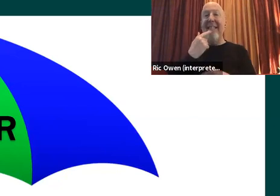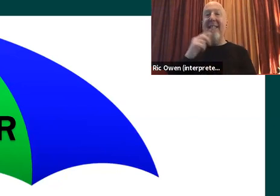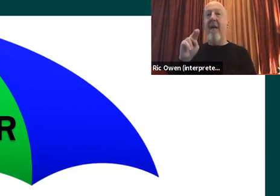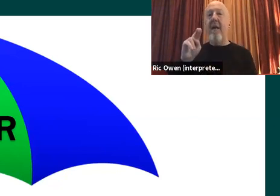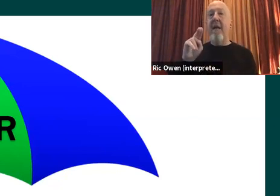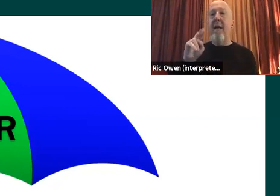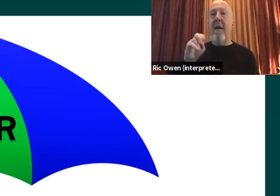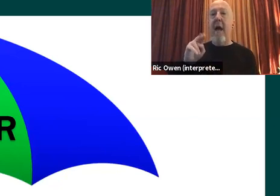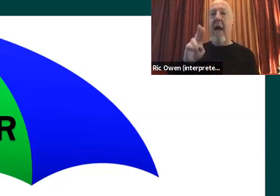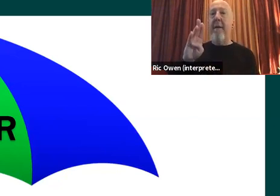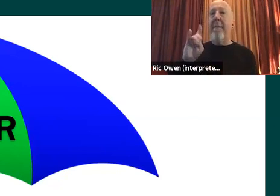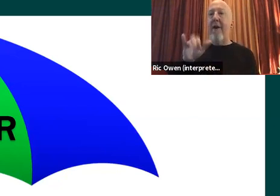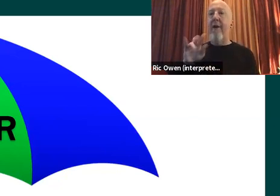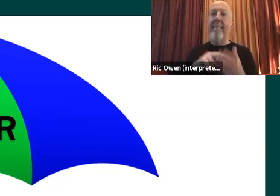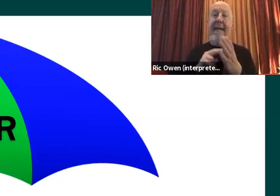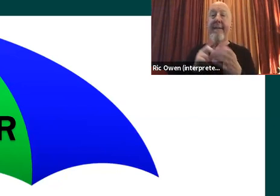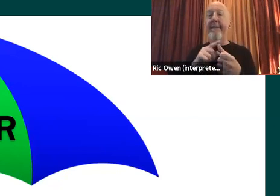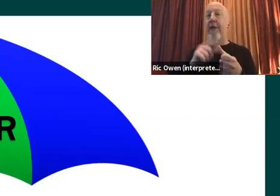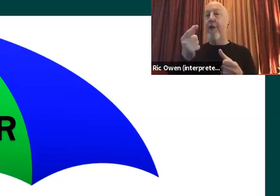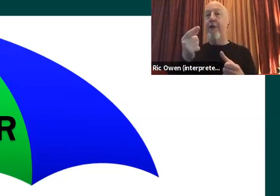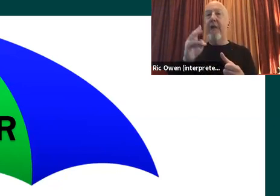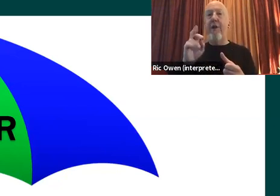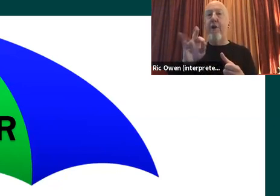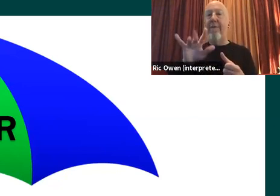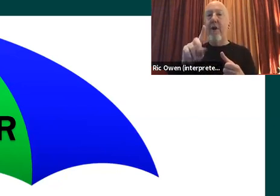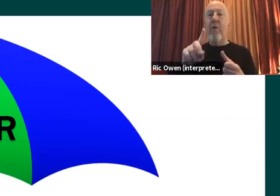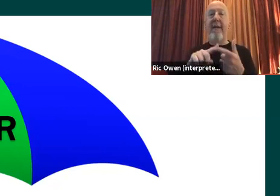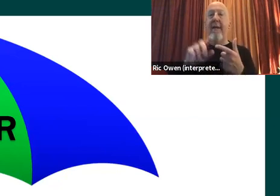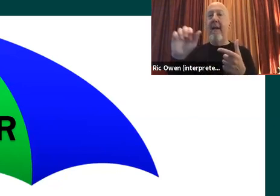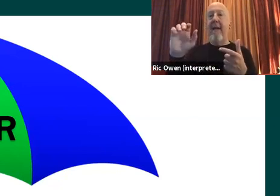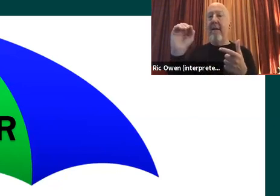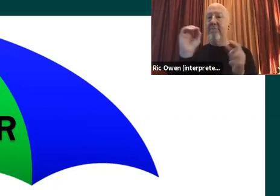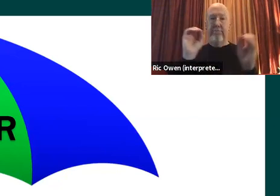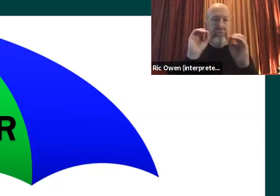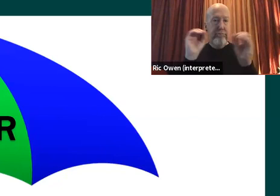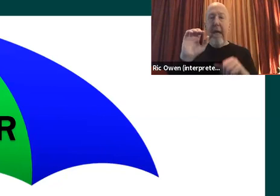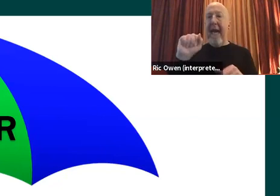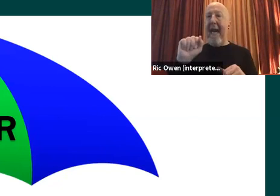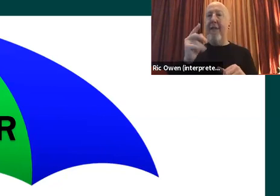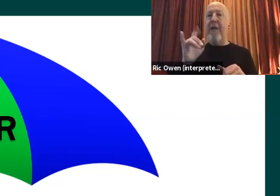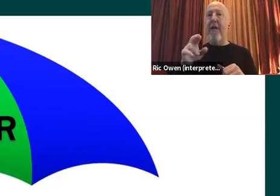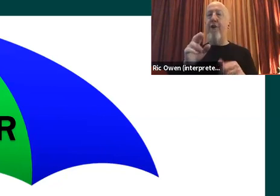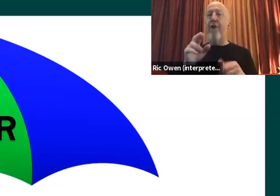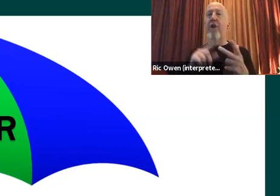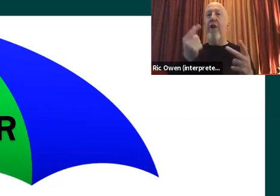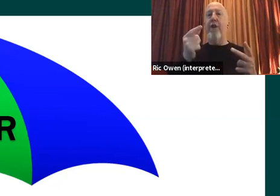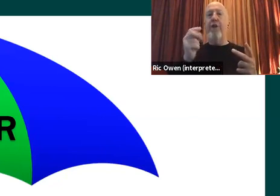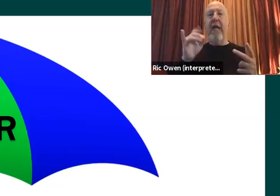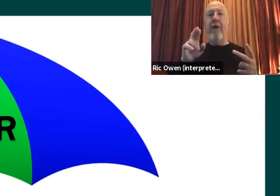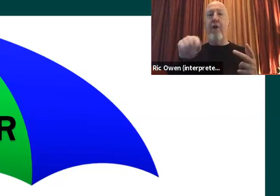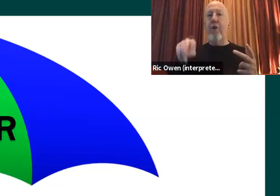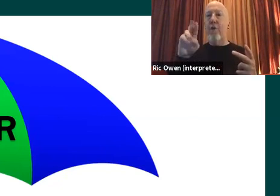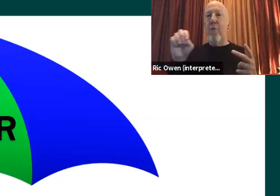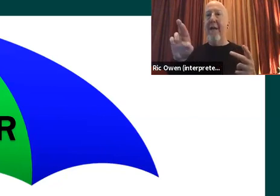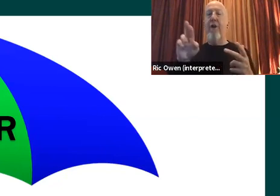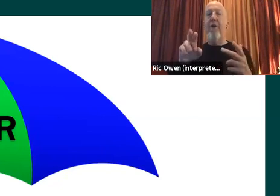says gender fluid, agender, genderqueer, and more. And so moving forward with the presentation, when I use the term